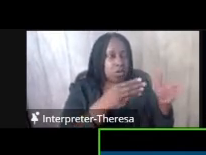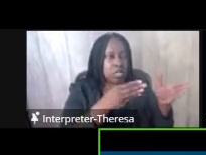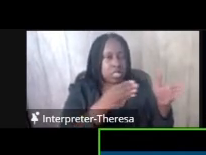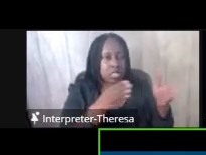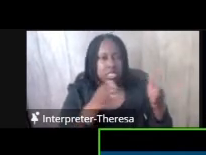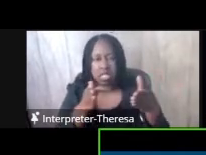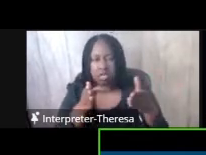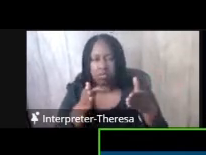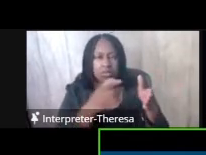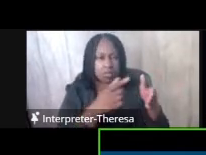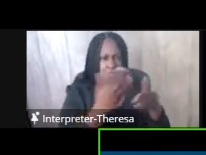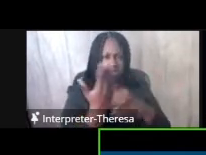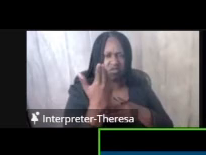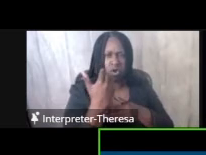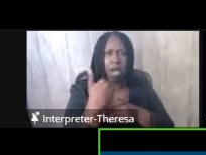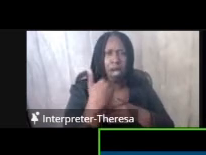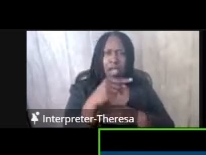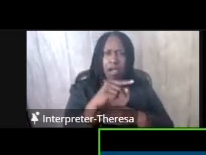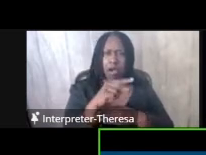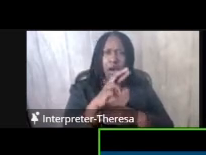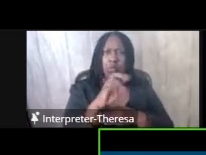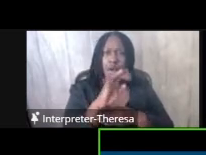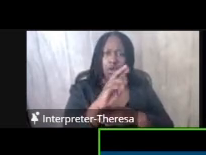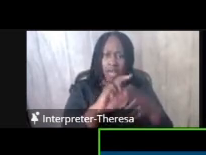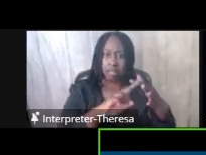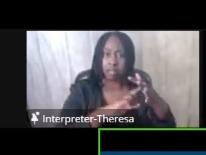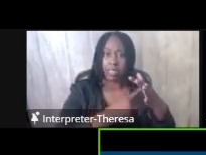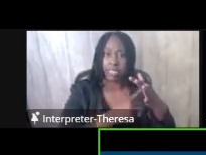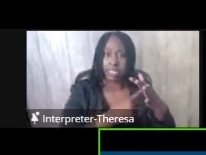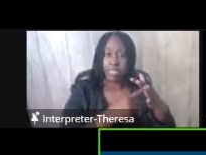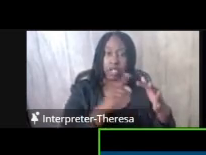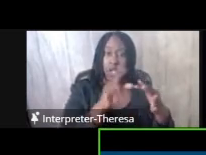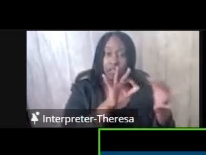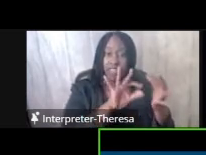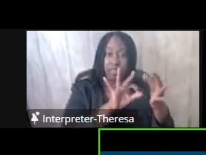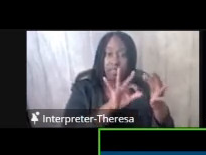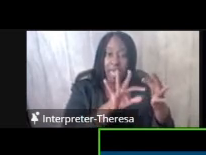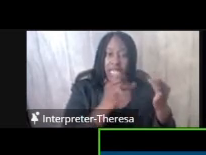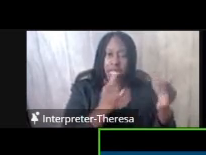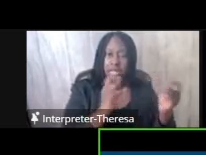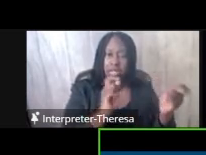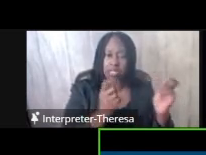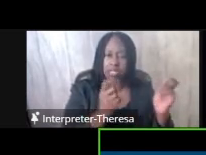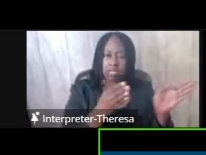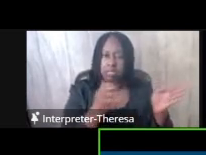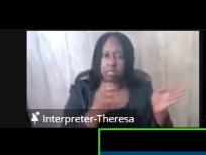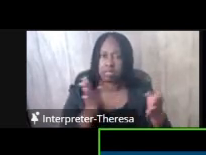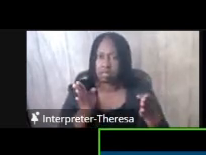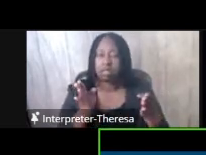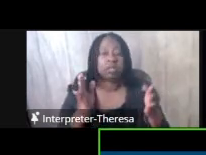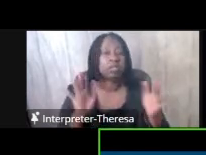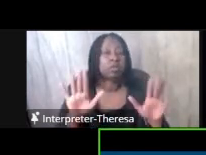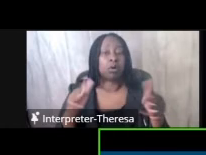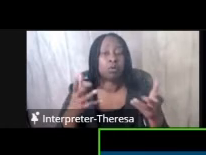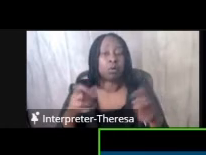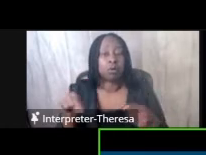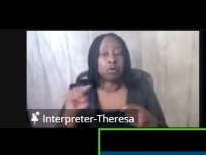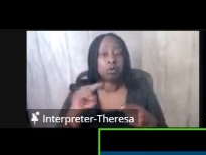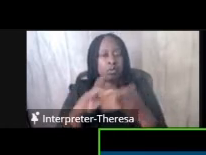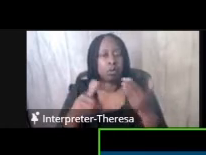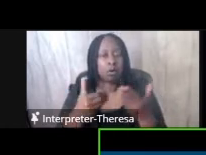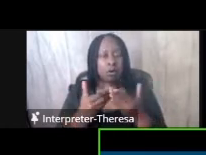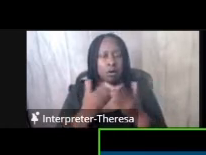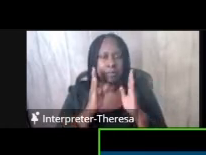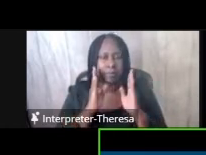set of profiles and gave feedback in the survey. So we just want to call out here, like, let's all be attentive to that.